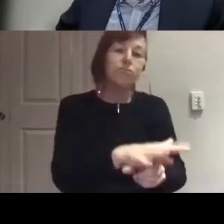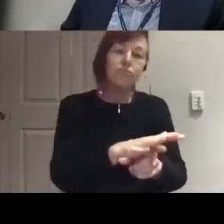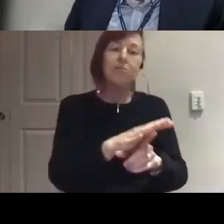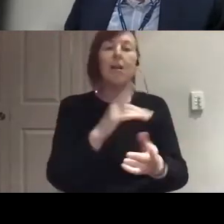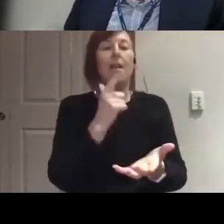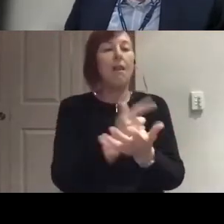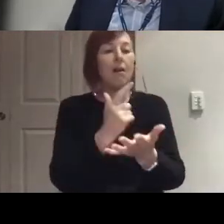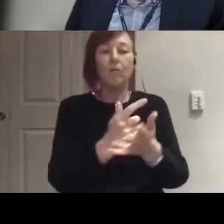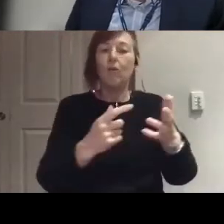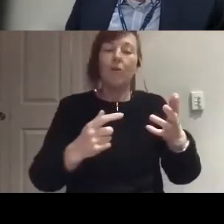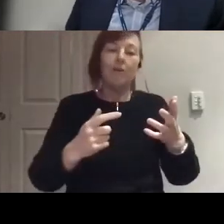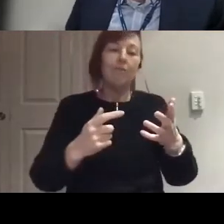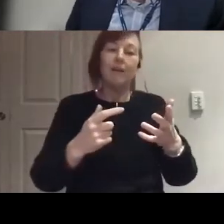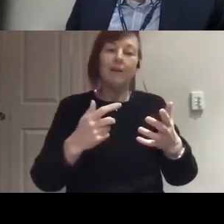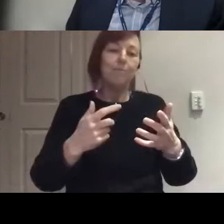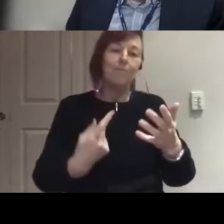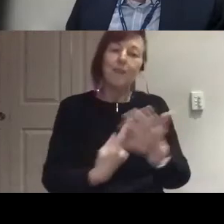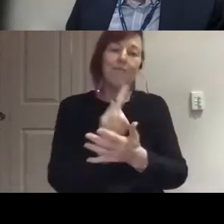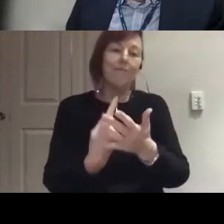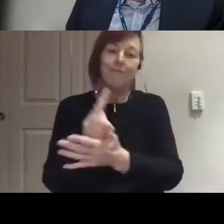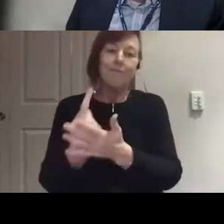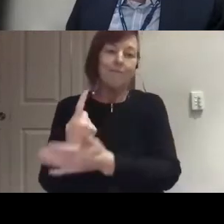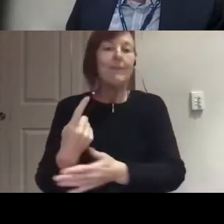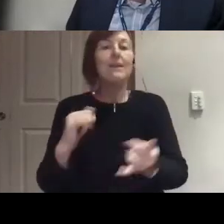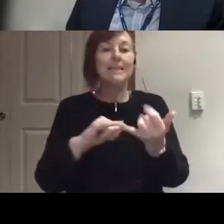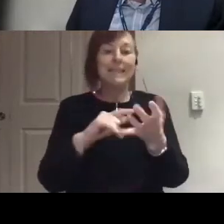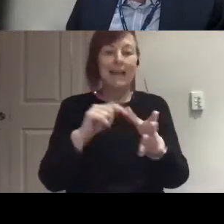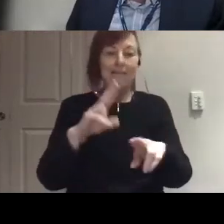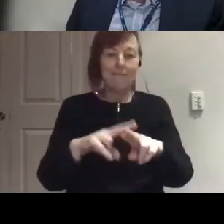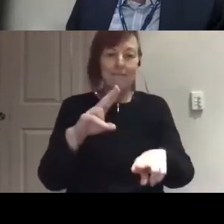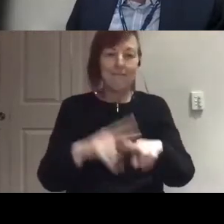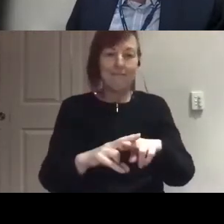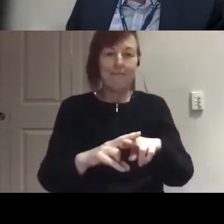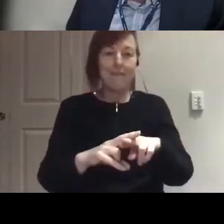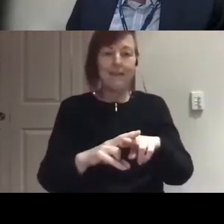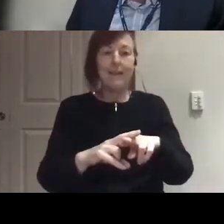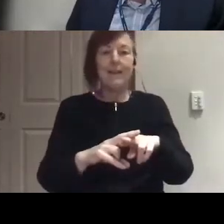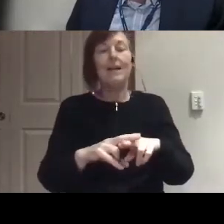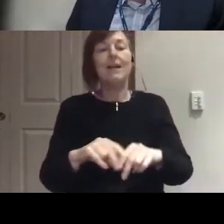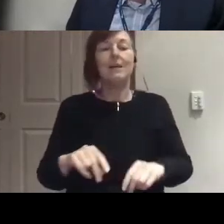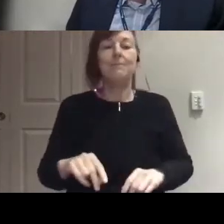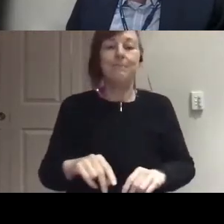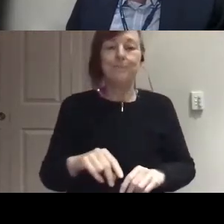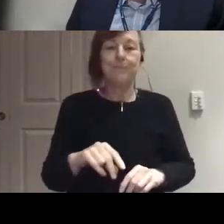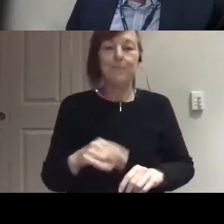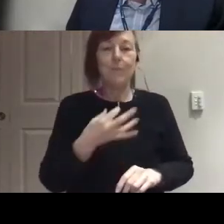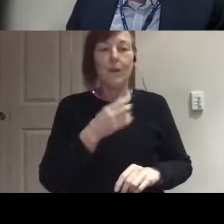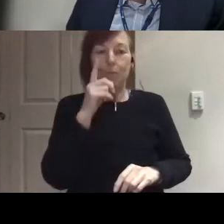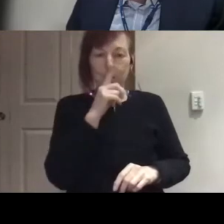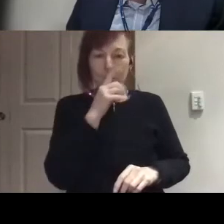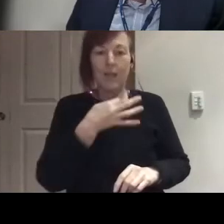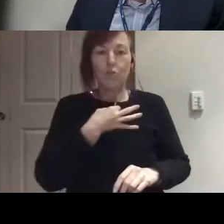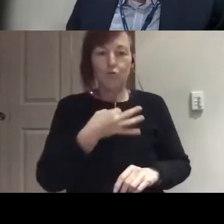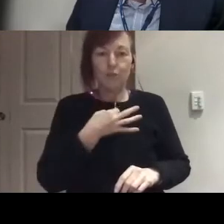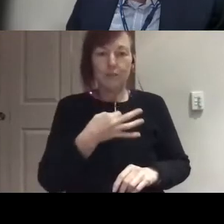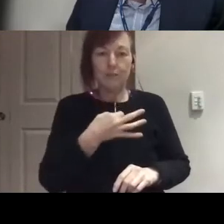relation to furloughing of staff, or people, we describe it as furloughing, but that actually means the people can't come to work. So the